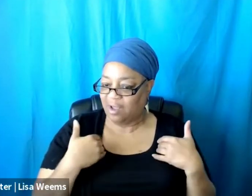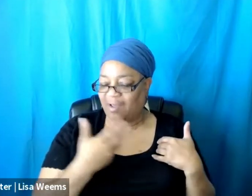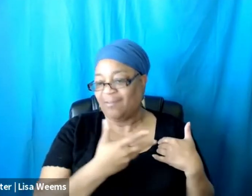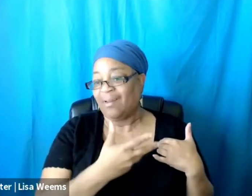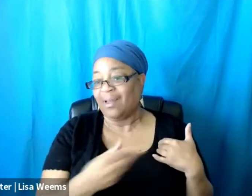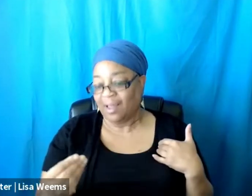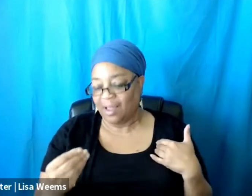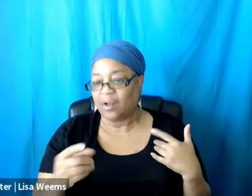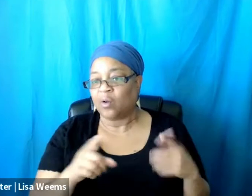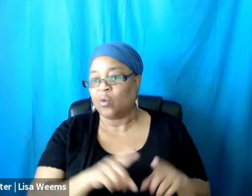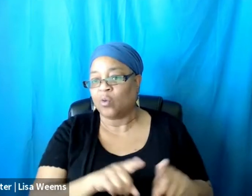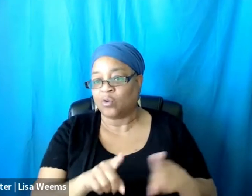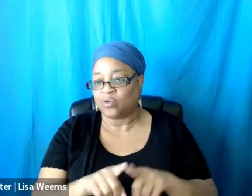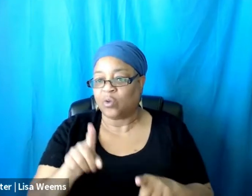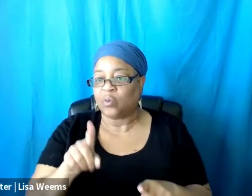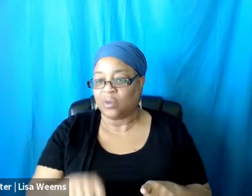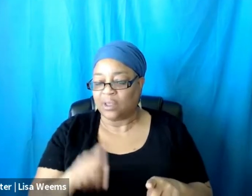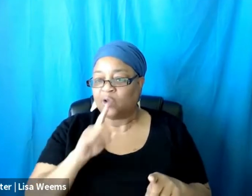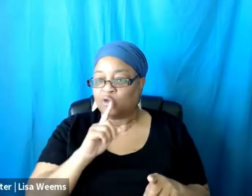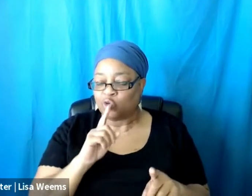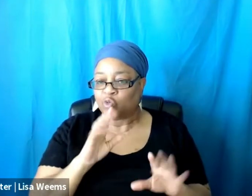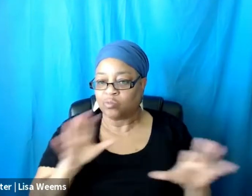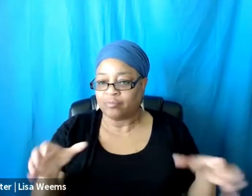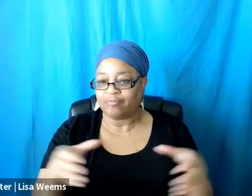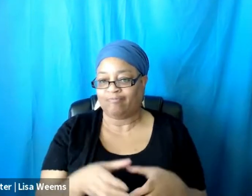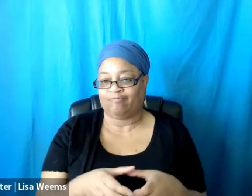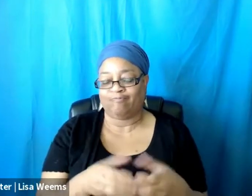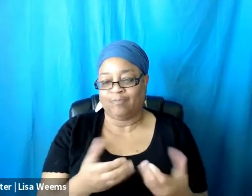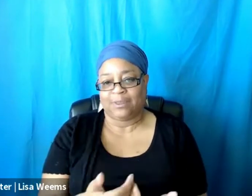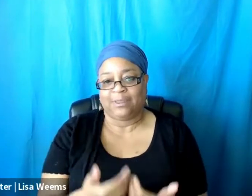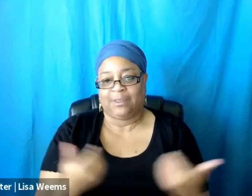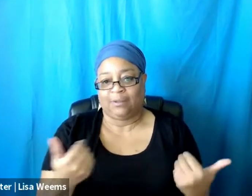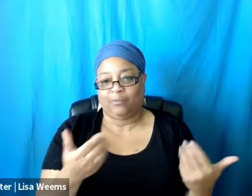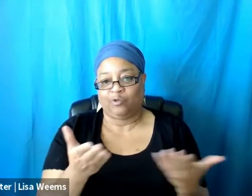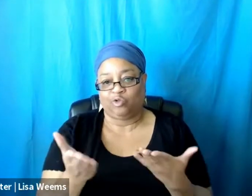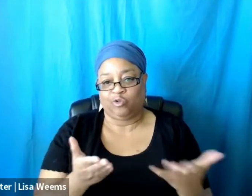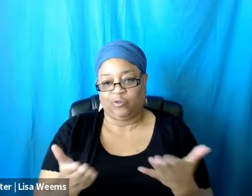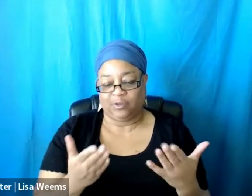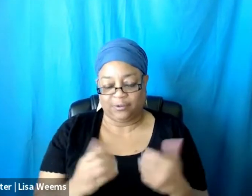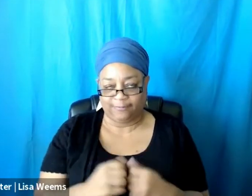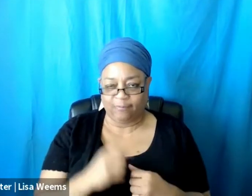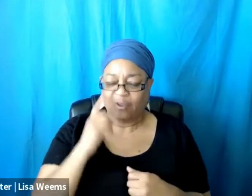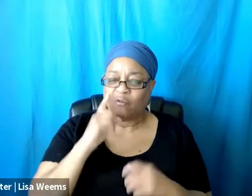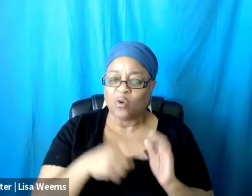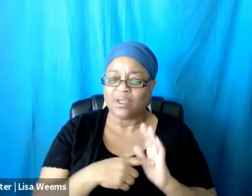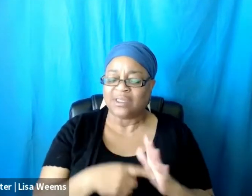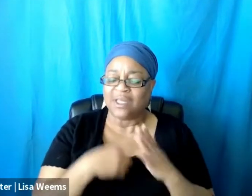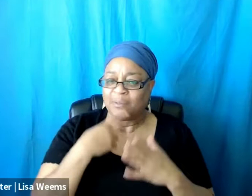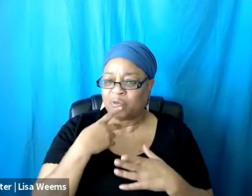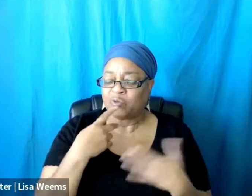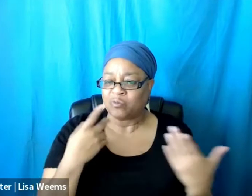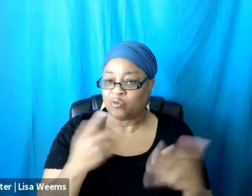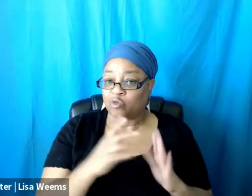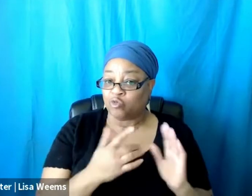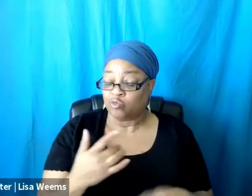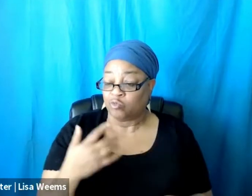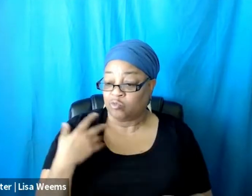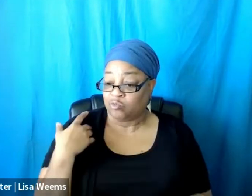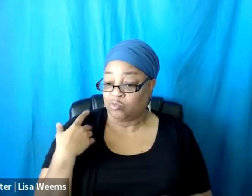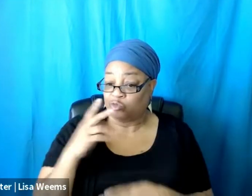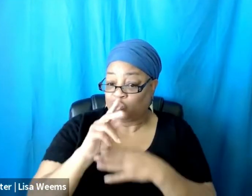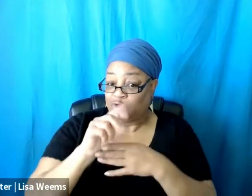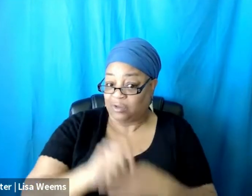to cross those silos. For example, traditionally, those in the aging services